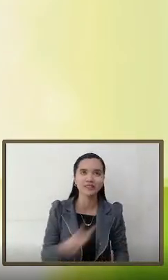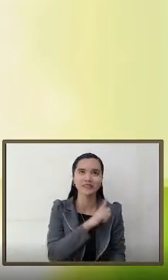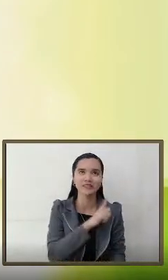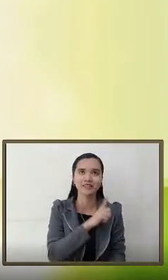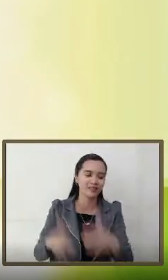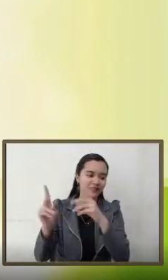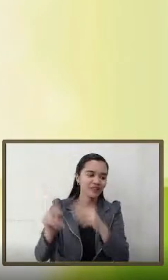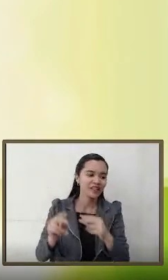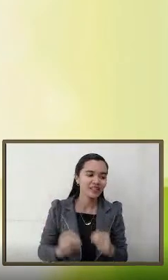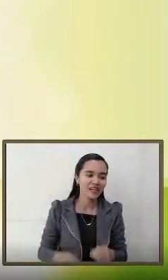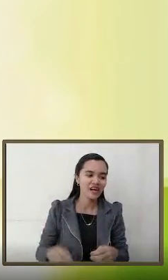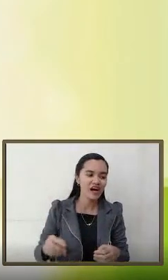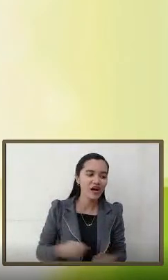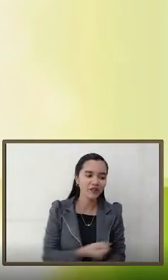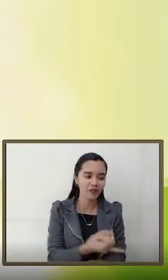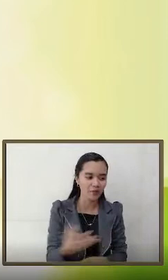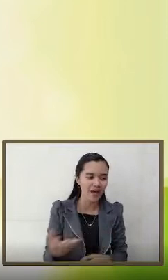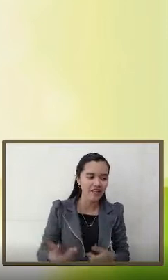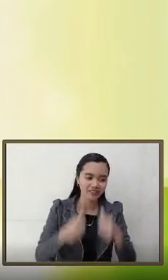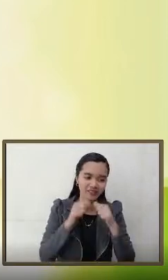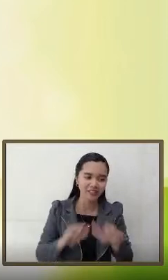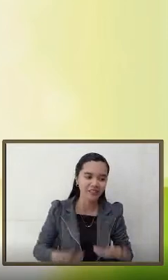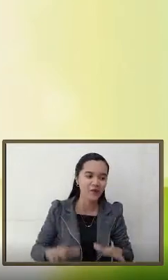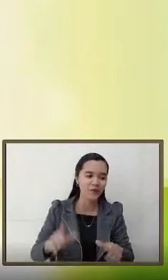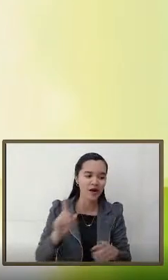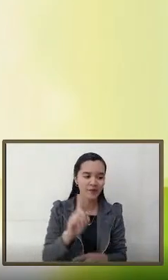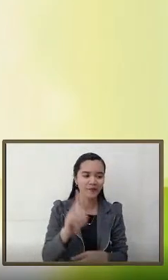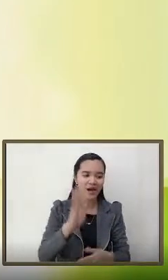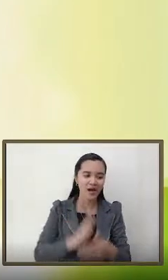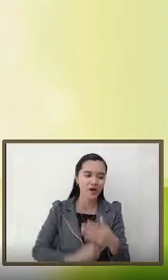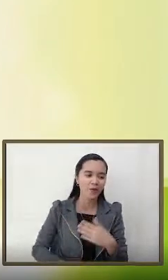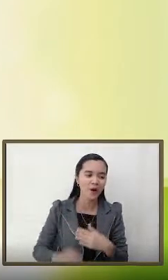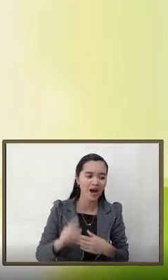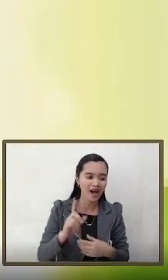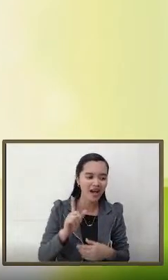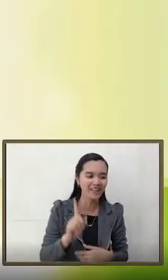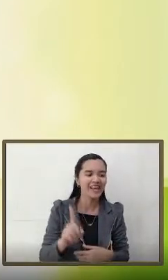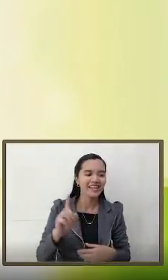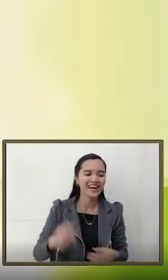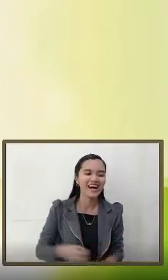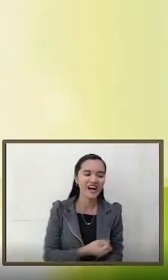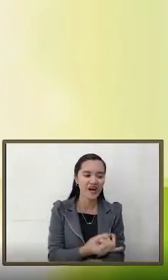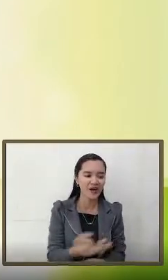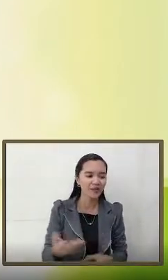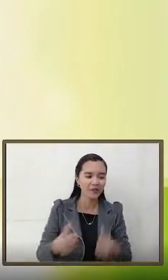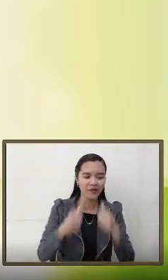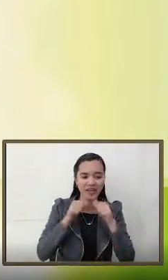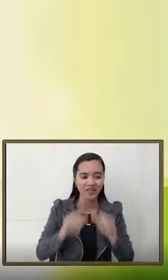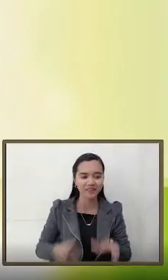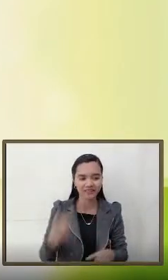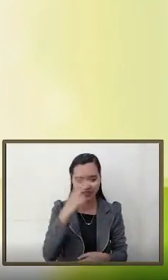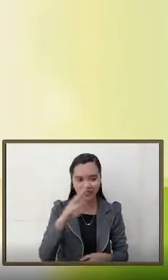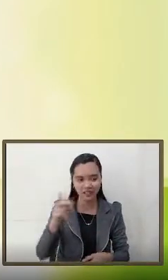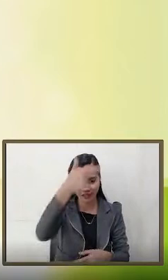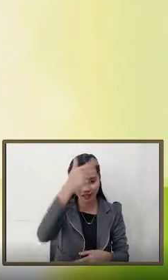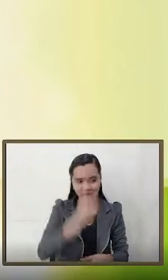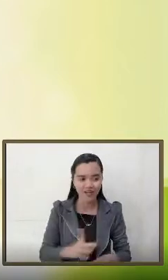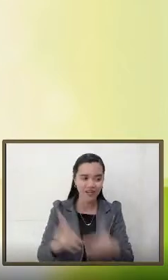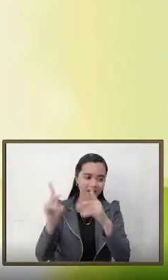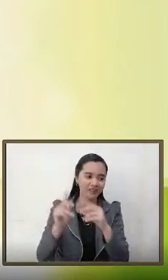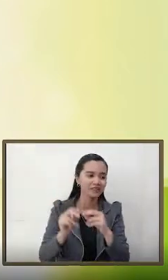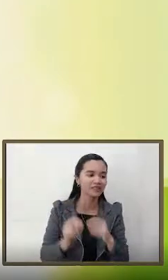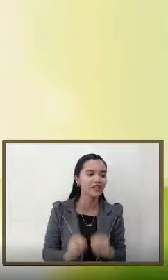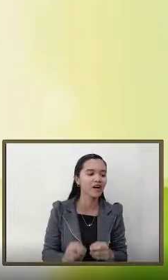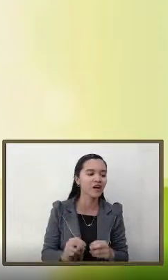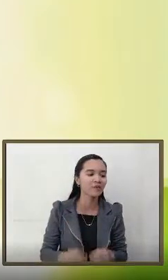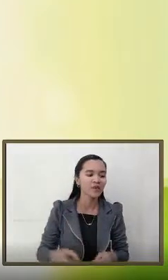had done. Count your blessings, name them one by one, count your blessings, see what God